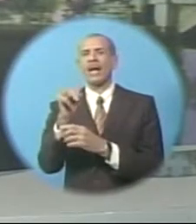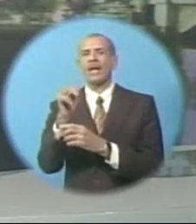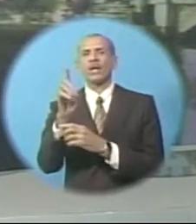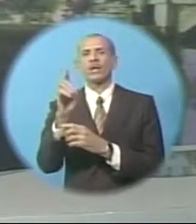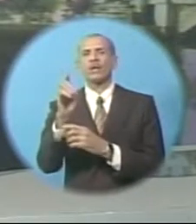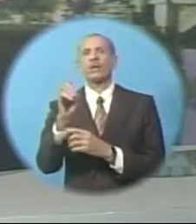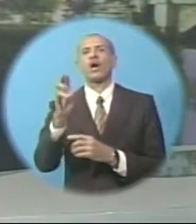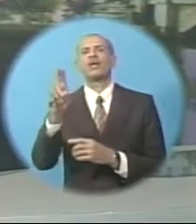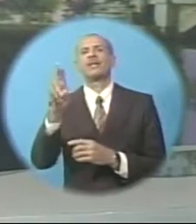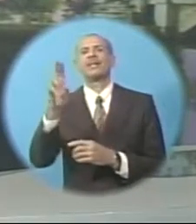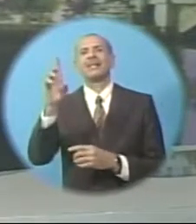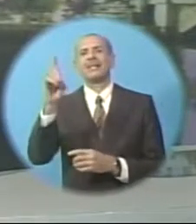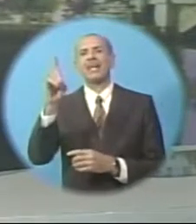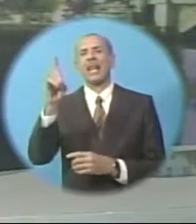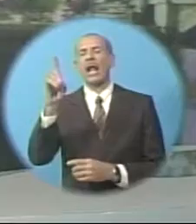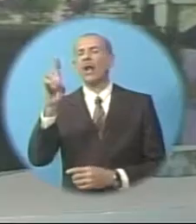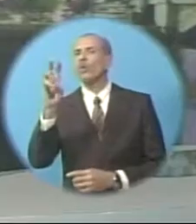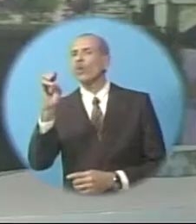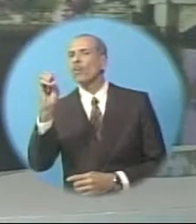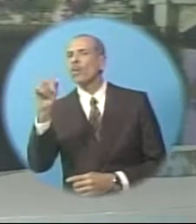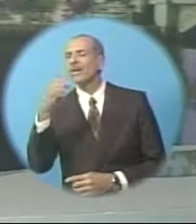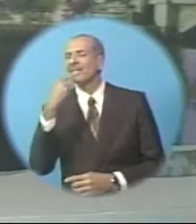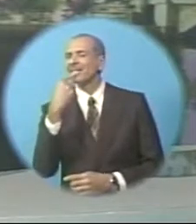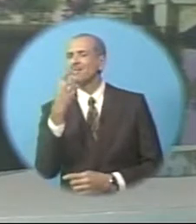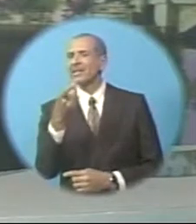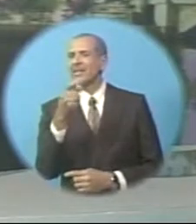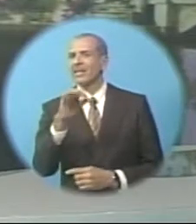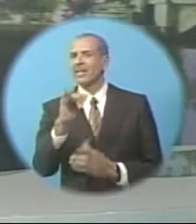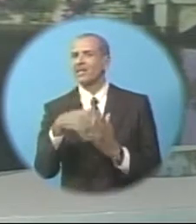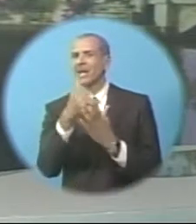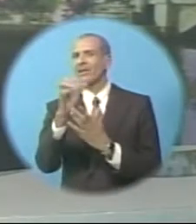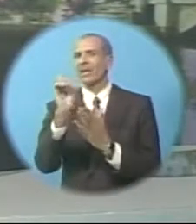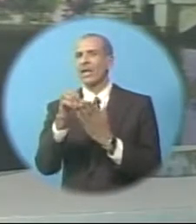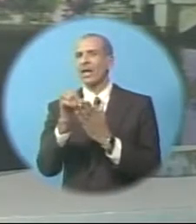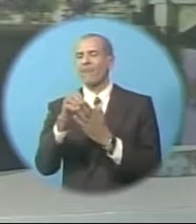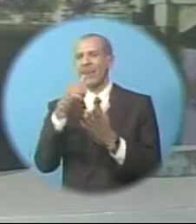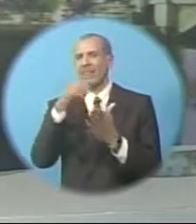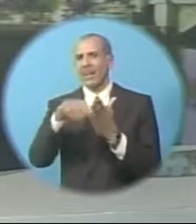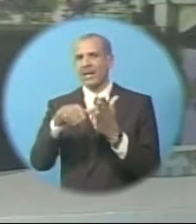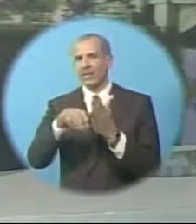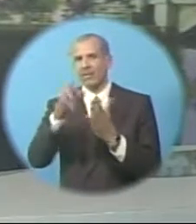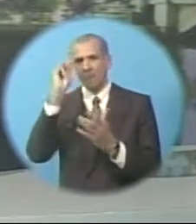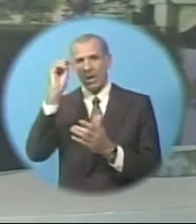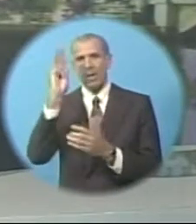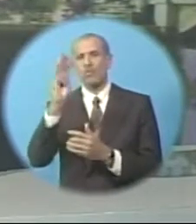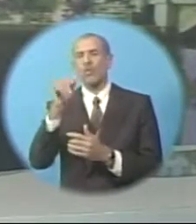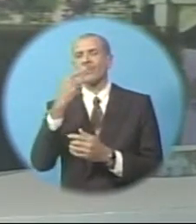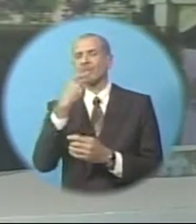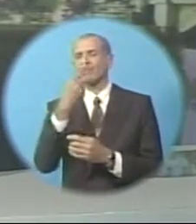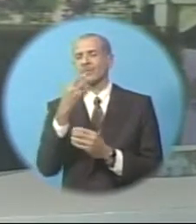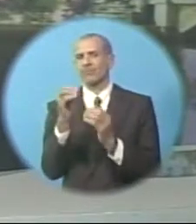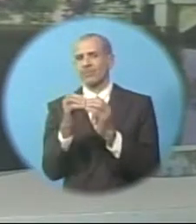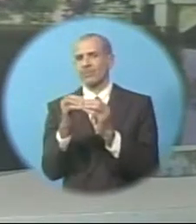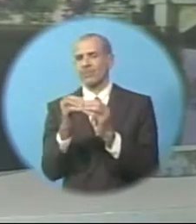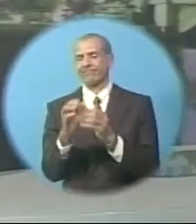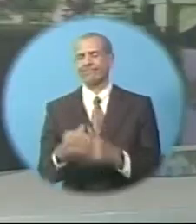Delal Worrell, who made the comment in his January economic letter. Ryan Boom has more.